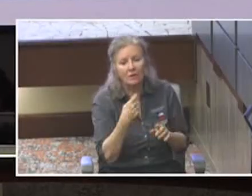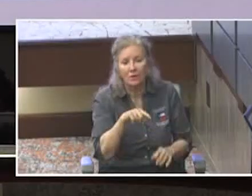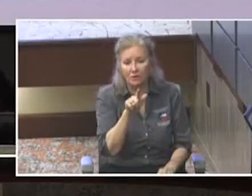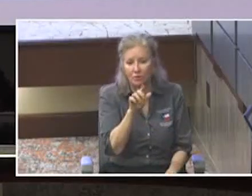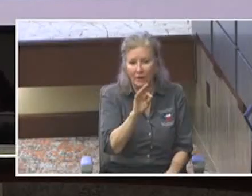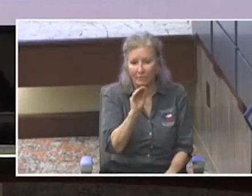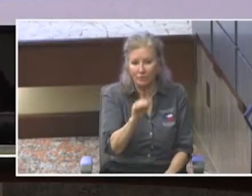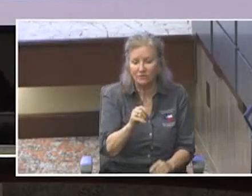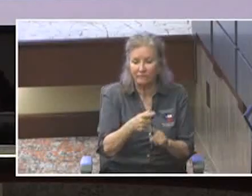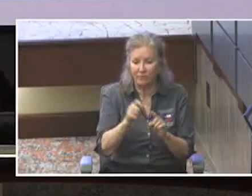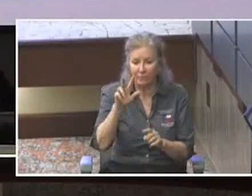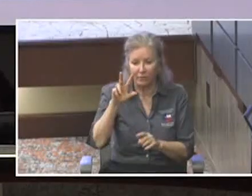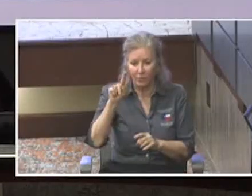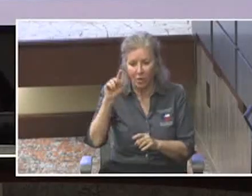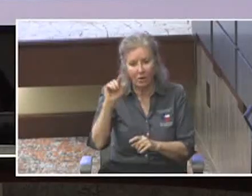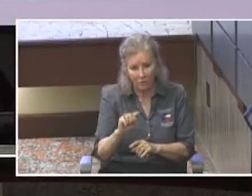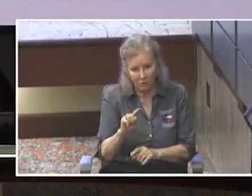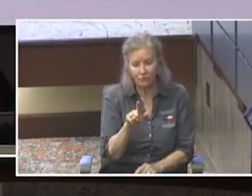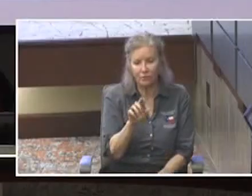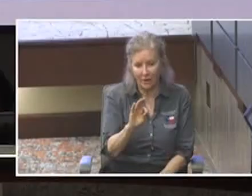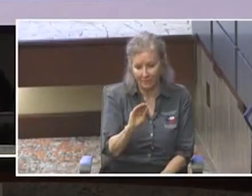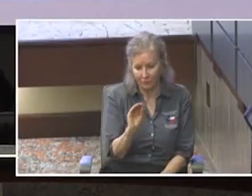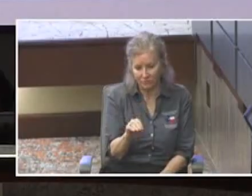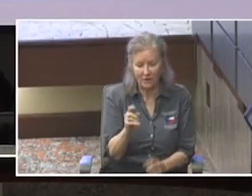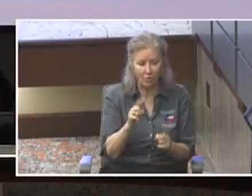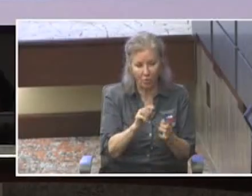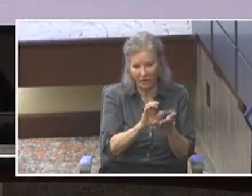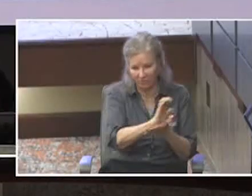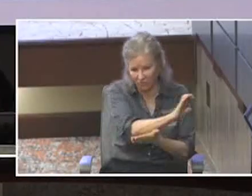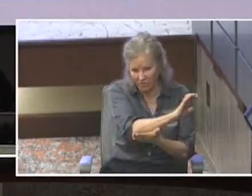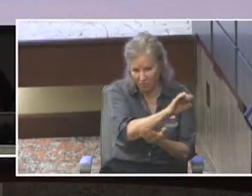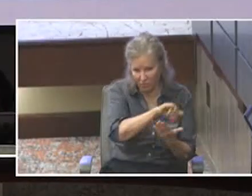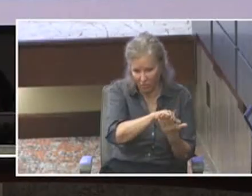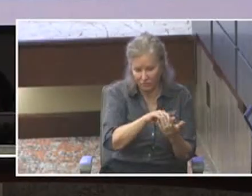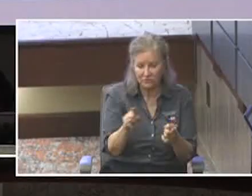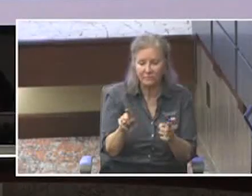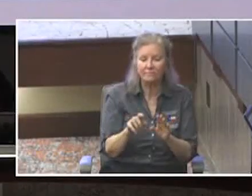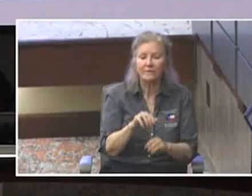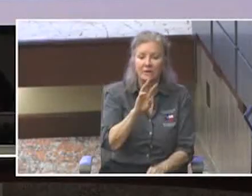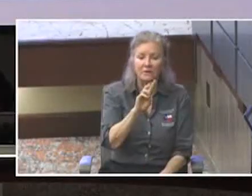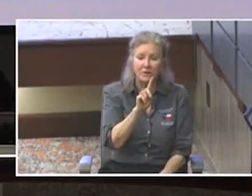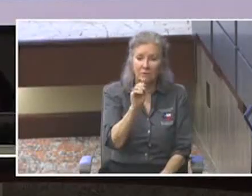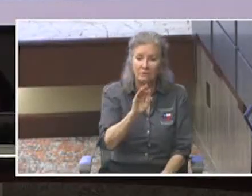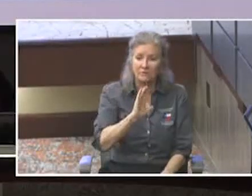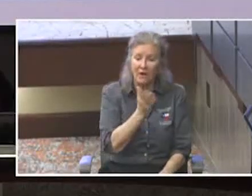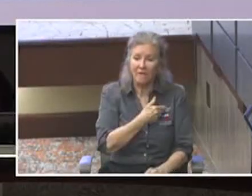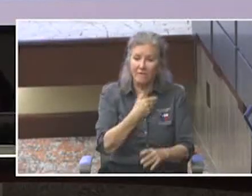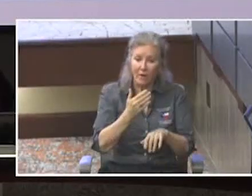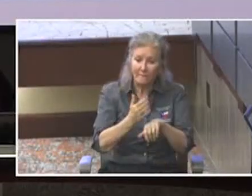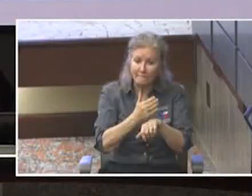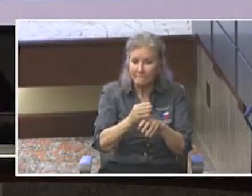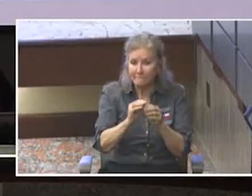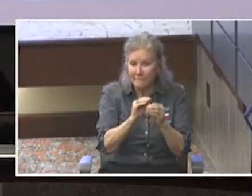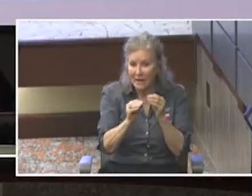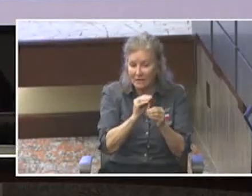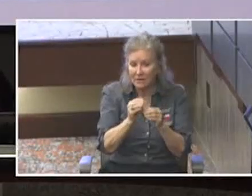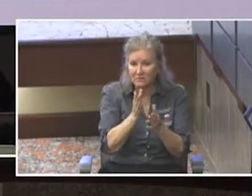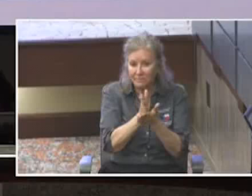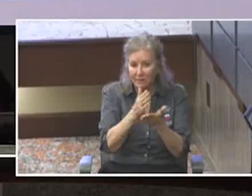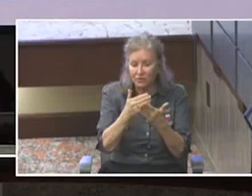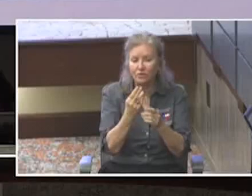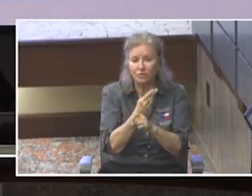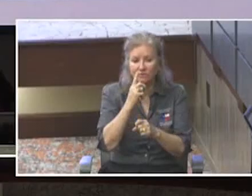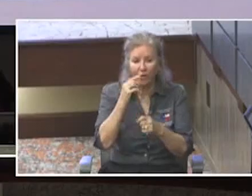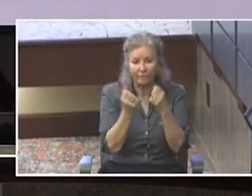from 31 down to 29% when we remove those encumbrances. 61% of our maintenance budget has been used for